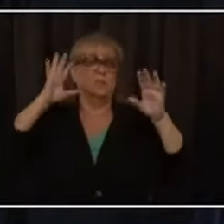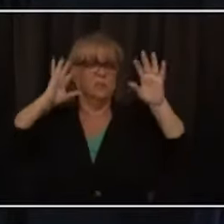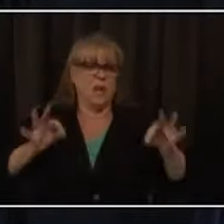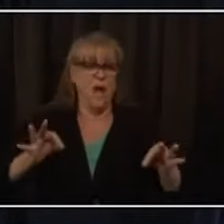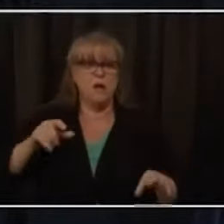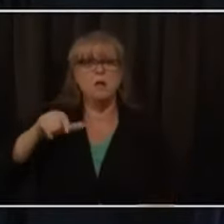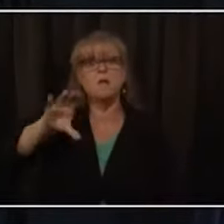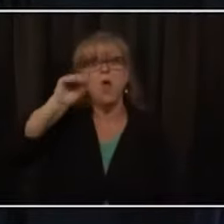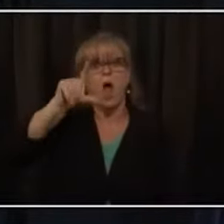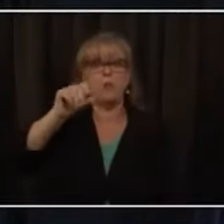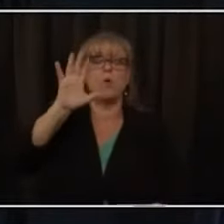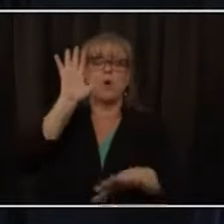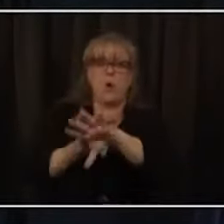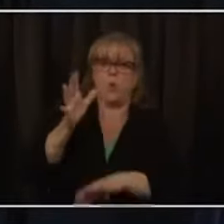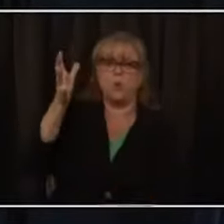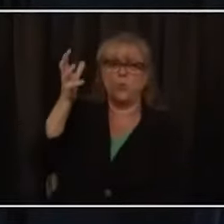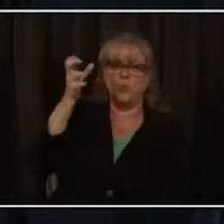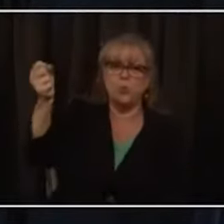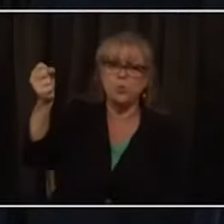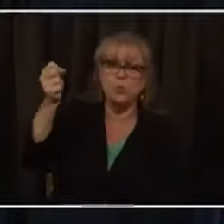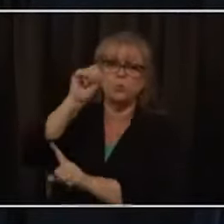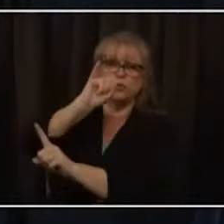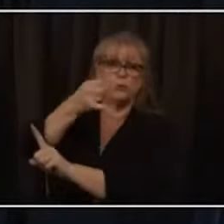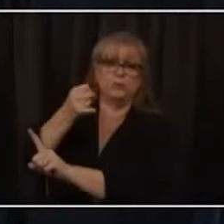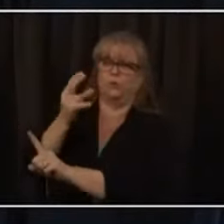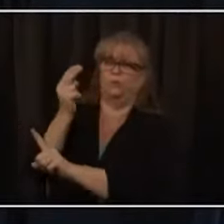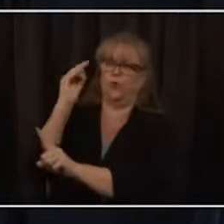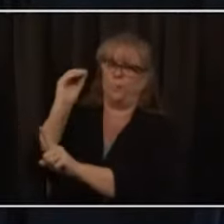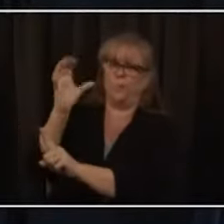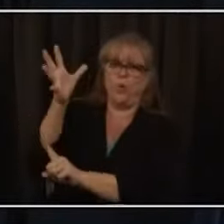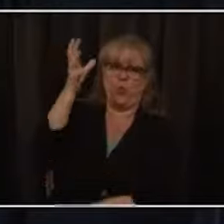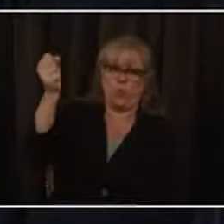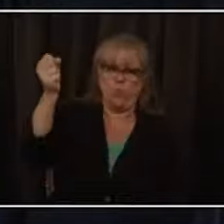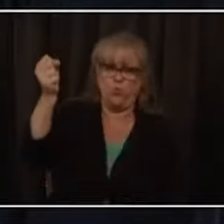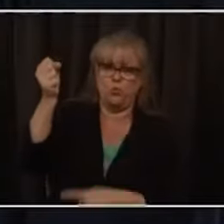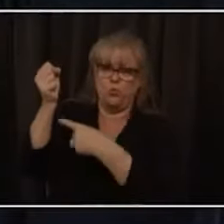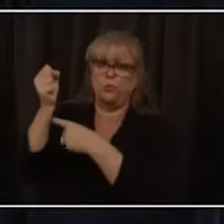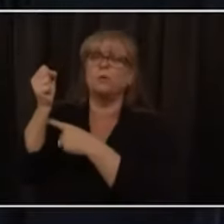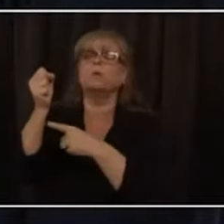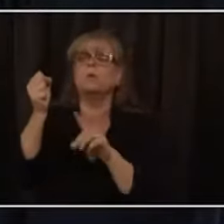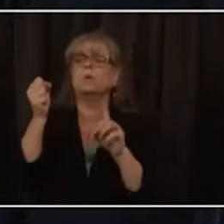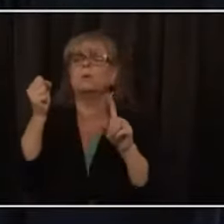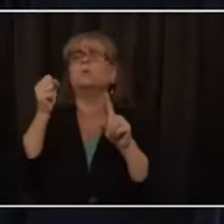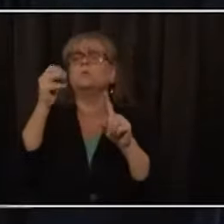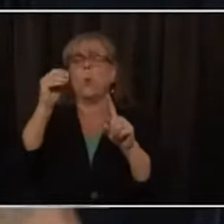vaccine. After our press conference, I'll be happy to take questions. Thank you.